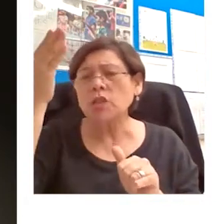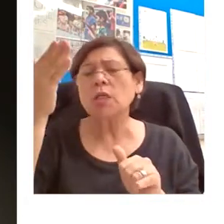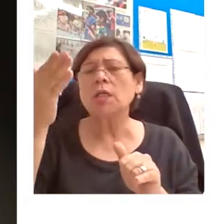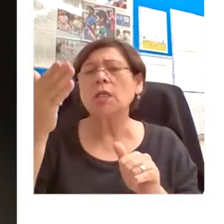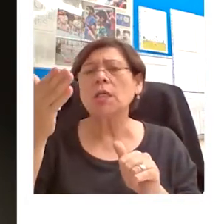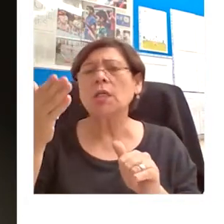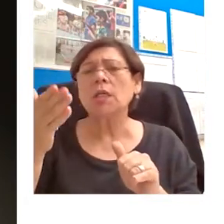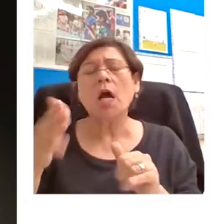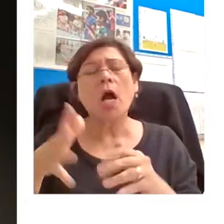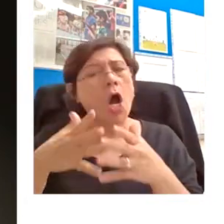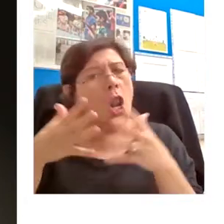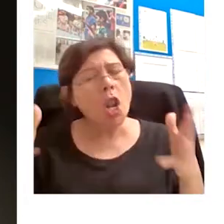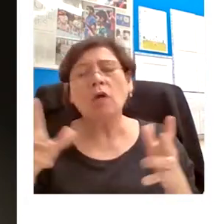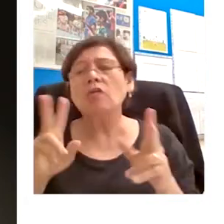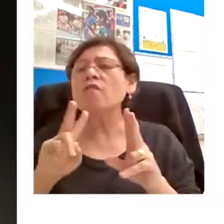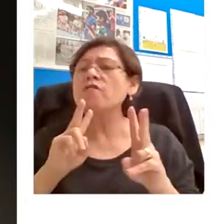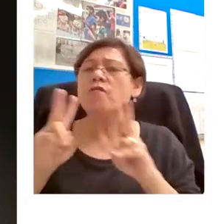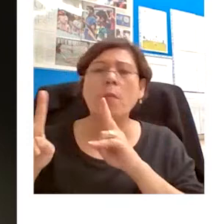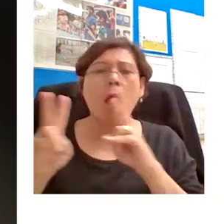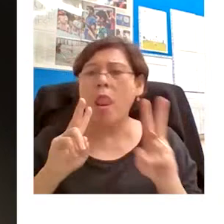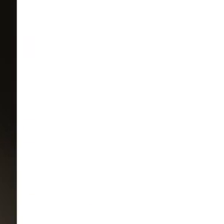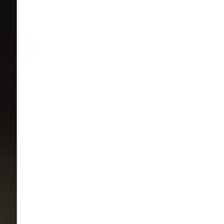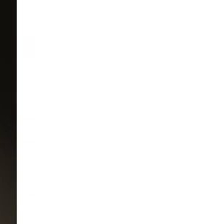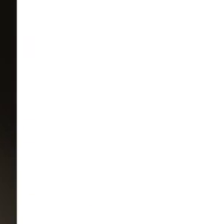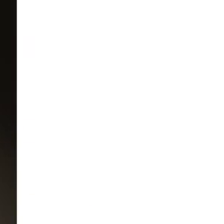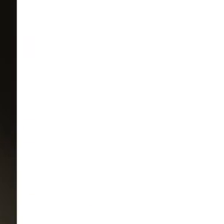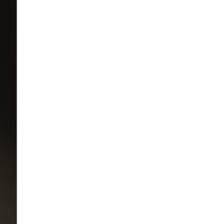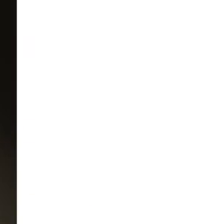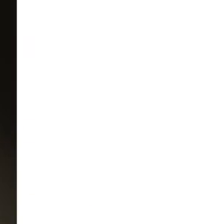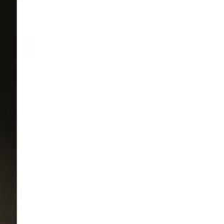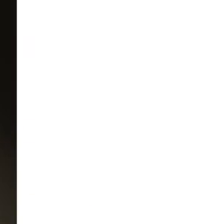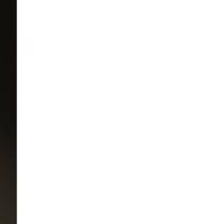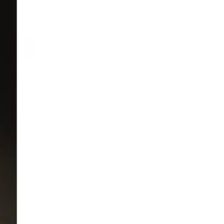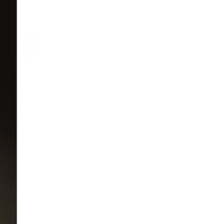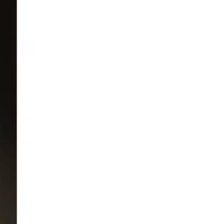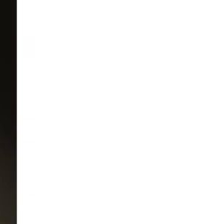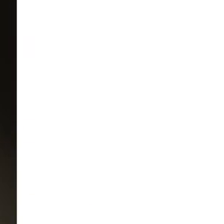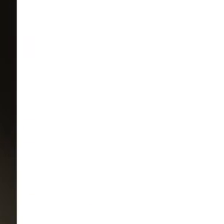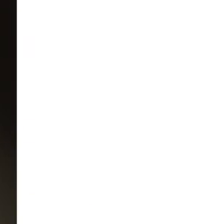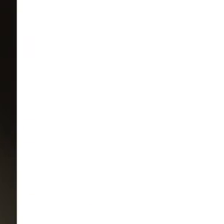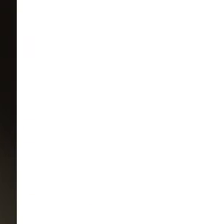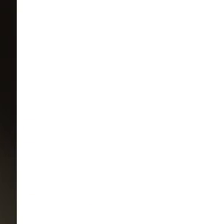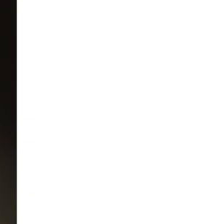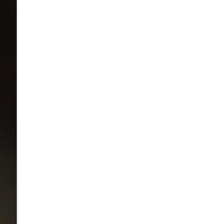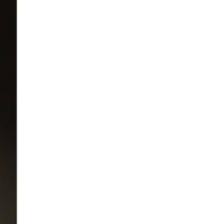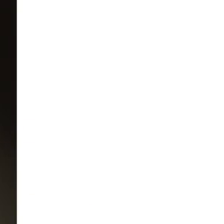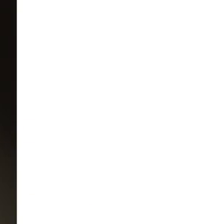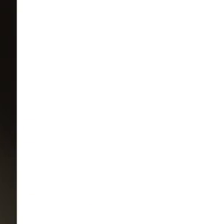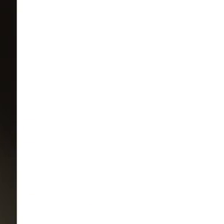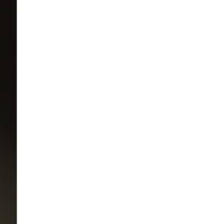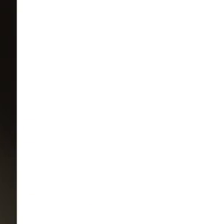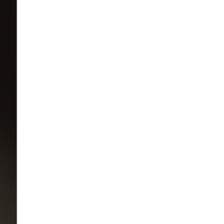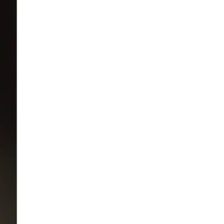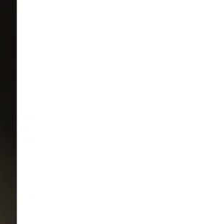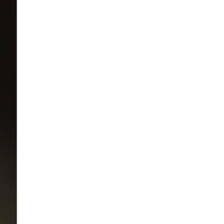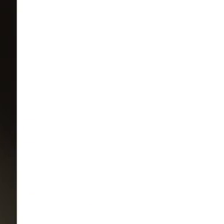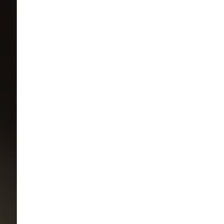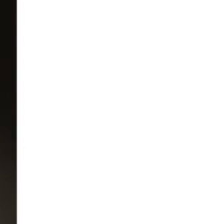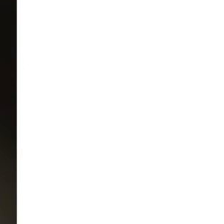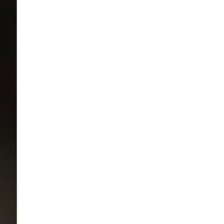a verbal process of transmission. Now, along with printing with movable type,